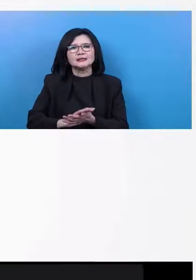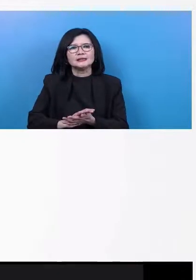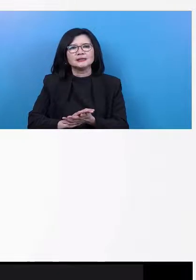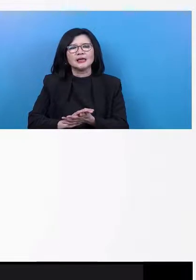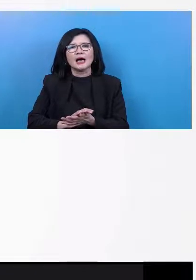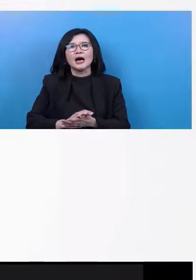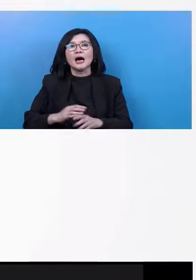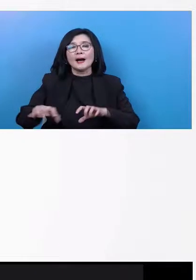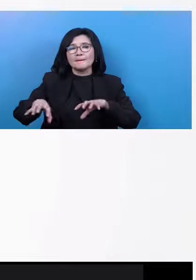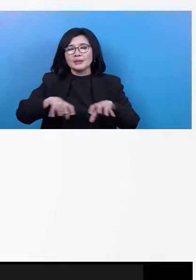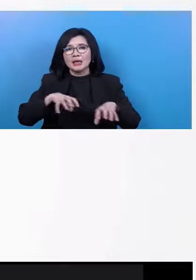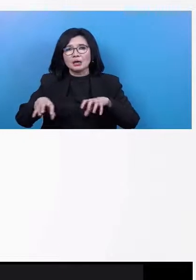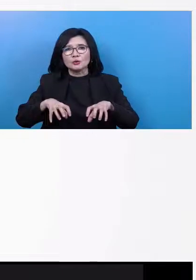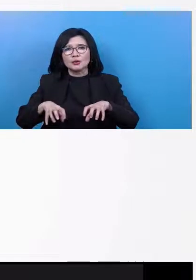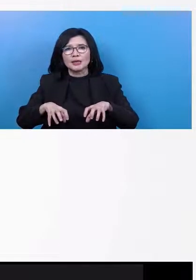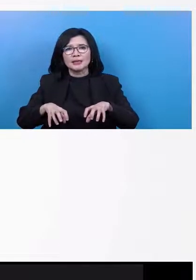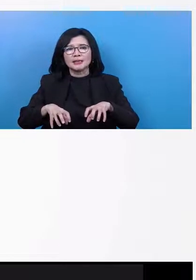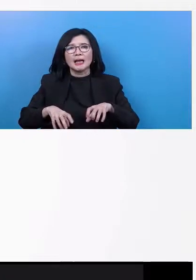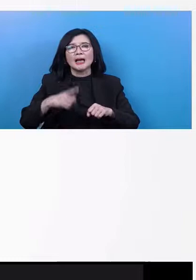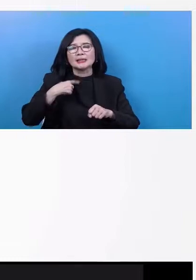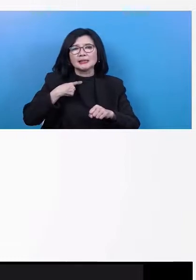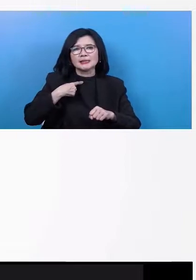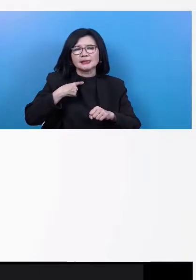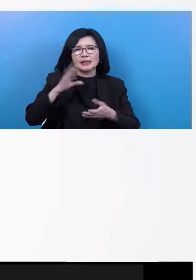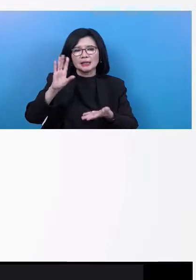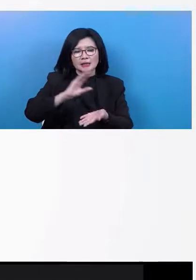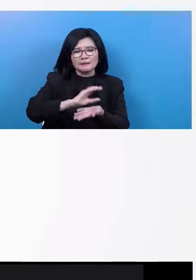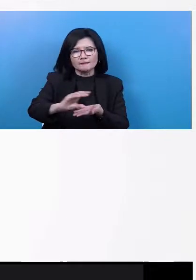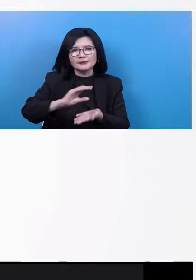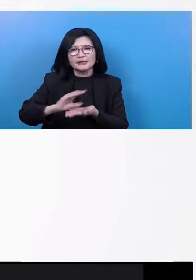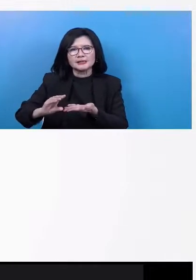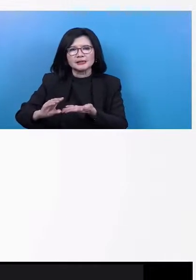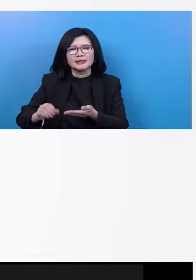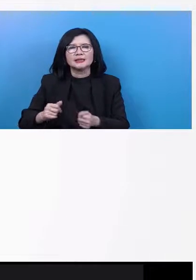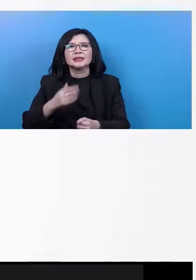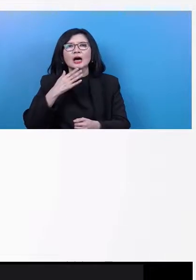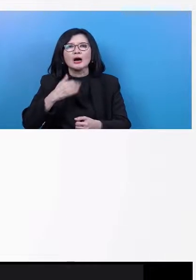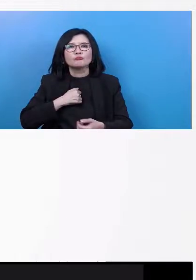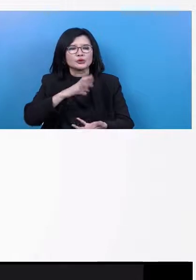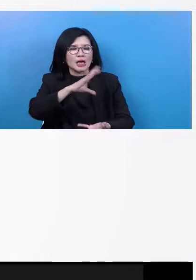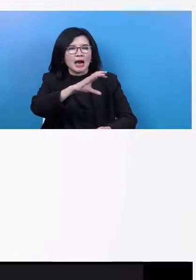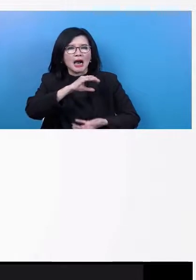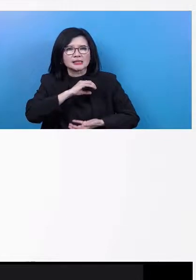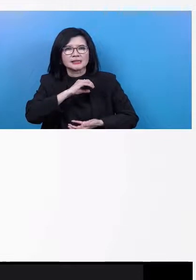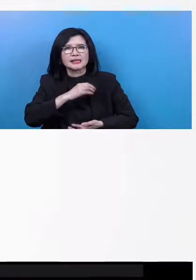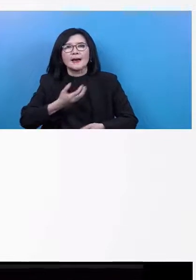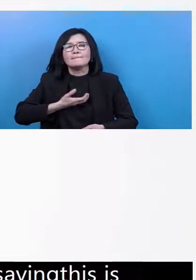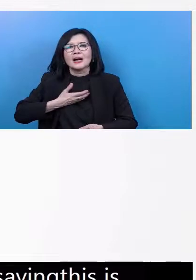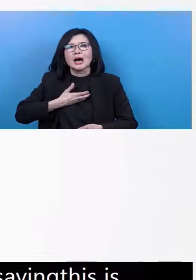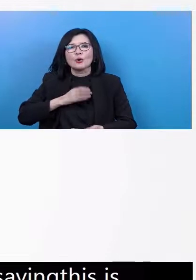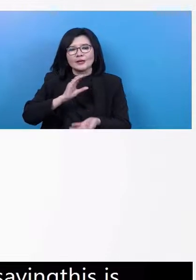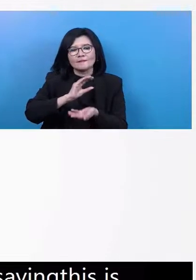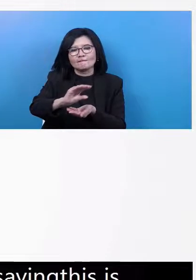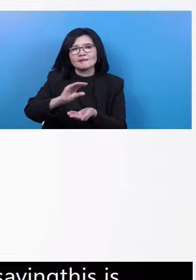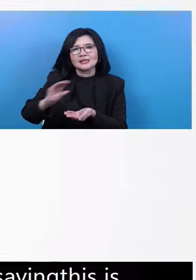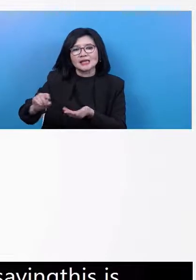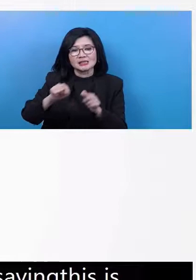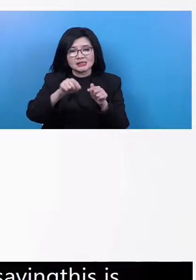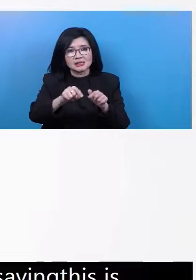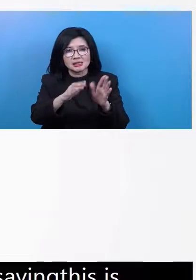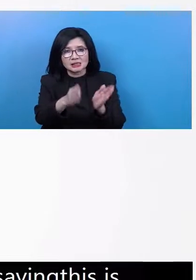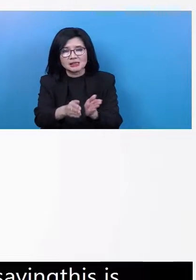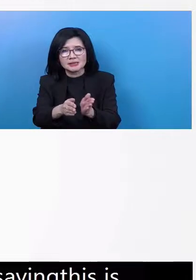in that need. We've got the assets, we'd like to invest in there, but what we really need now is to measure the